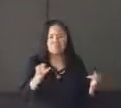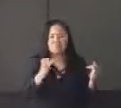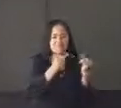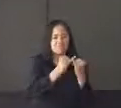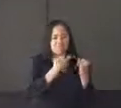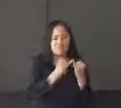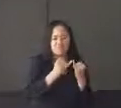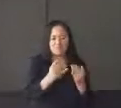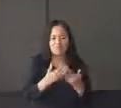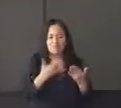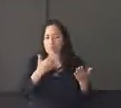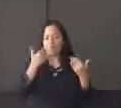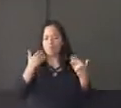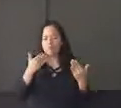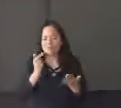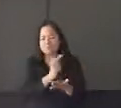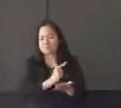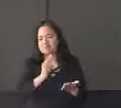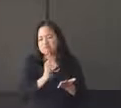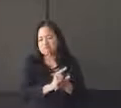institutionality that regulates,